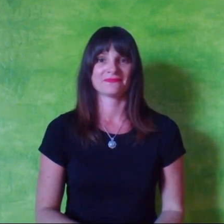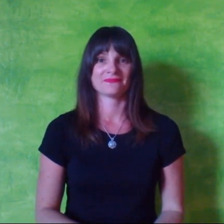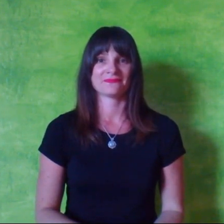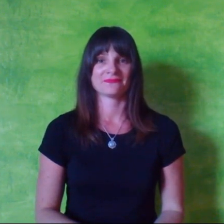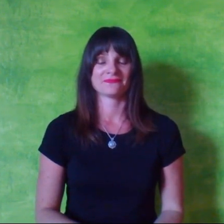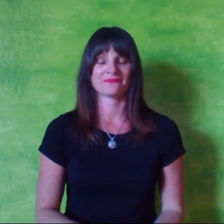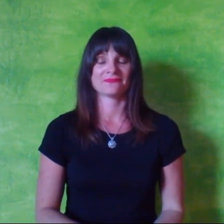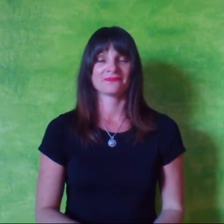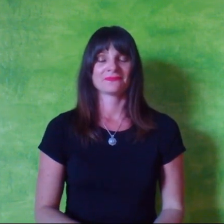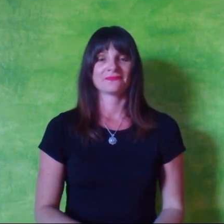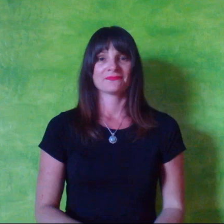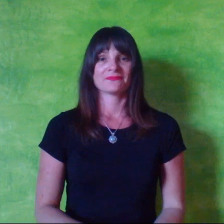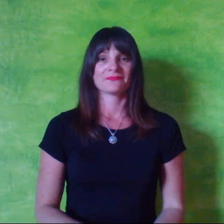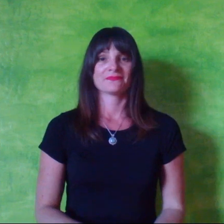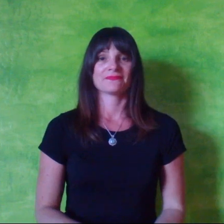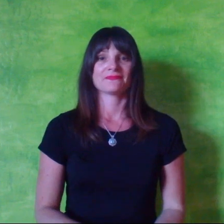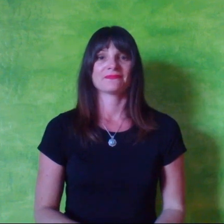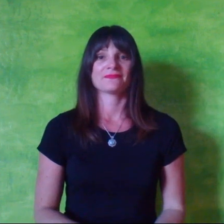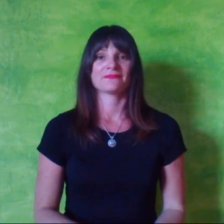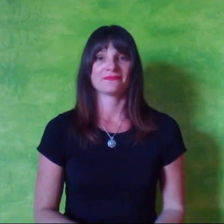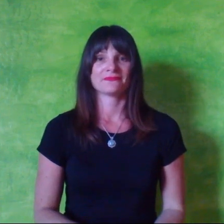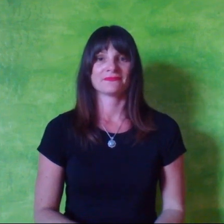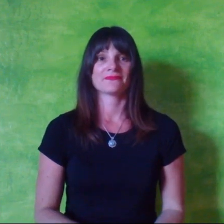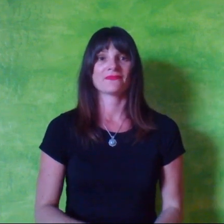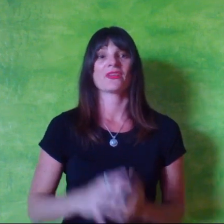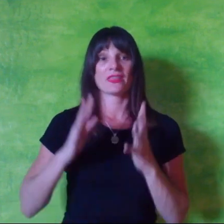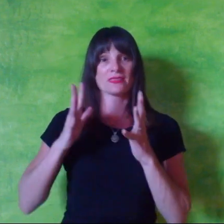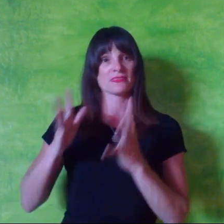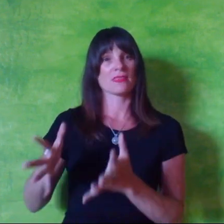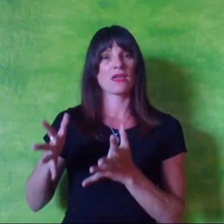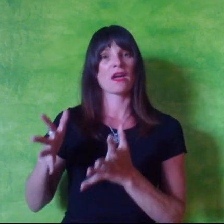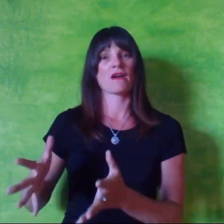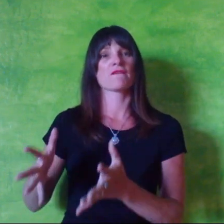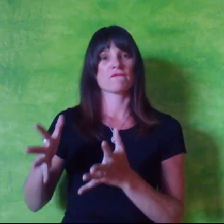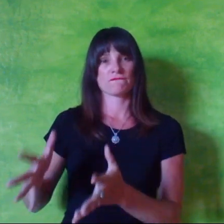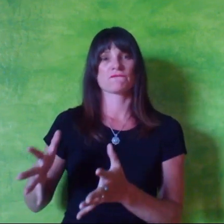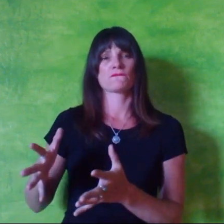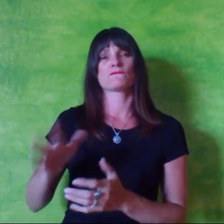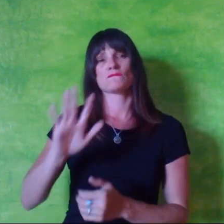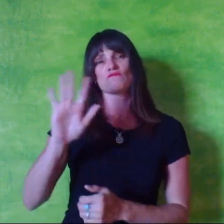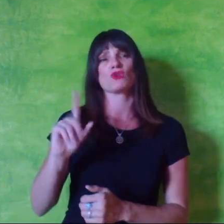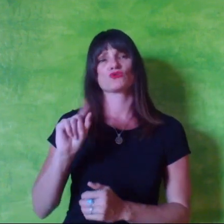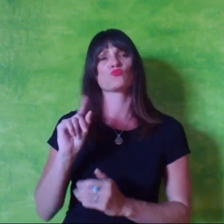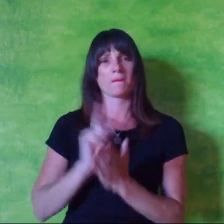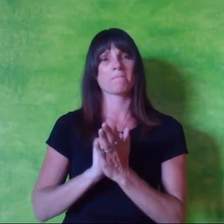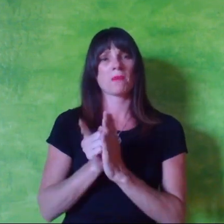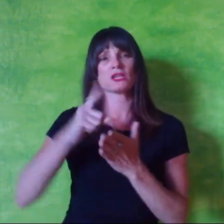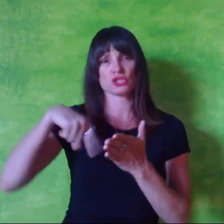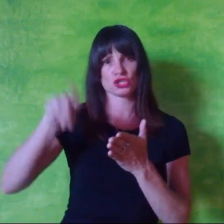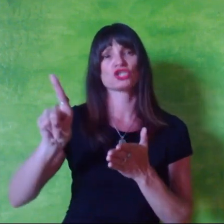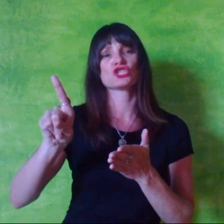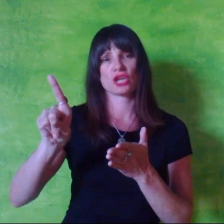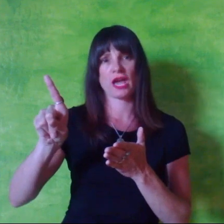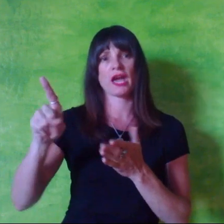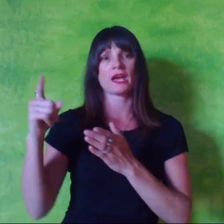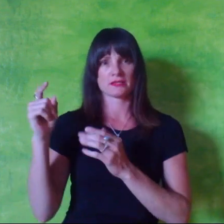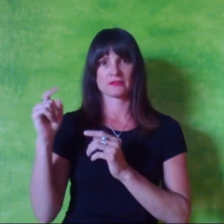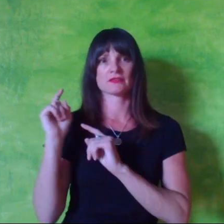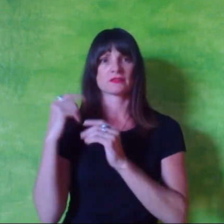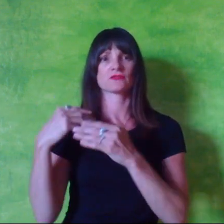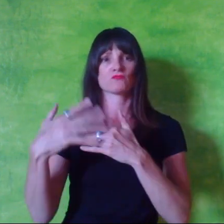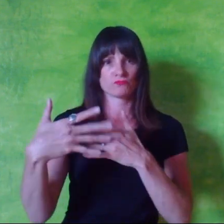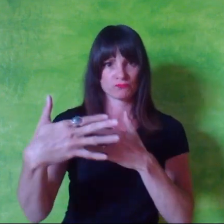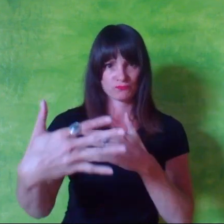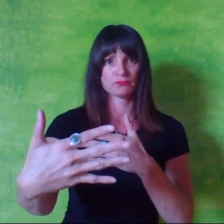Let that sit for a little while. Come back in about 25 minutes and get temperature on the meat. We're 20 minutes in. We're